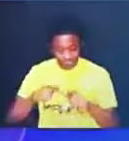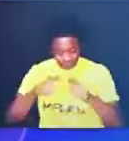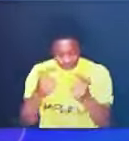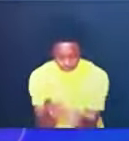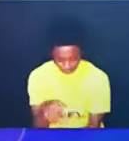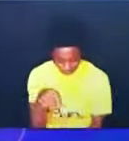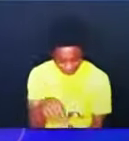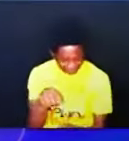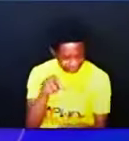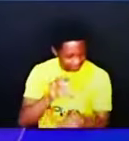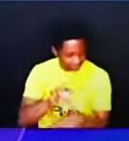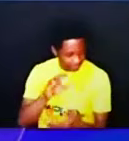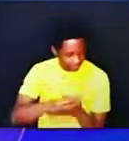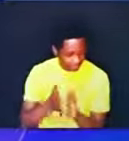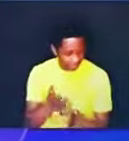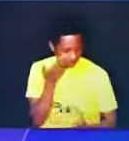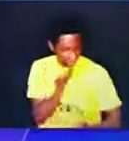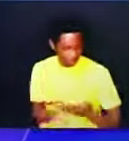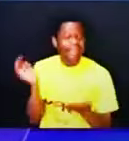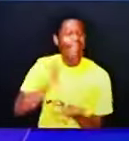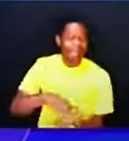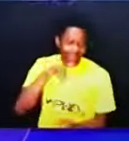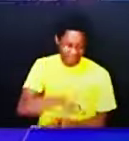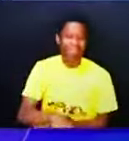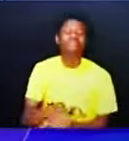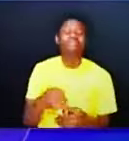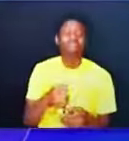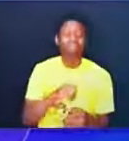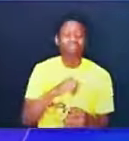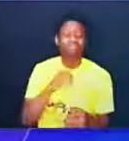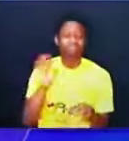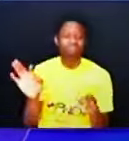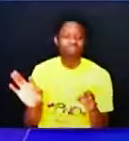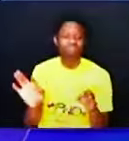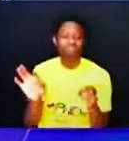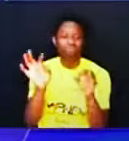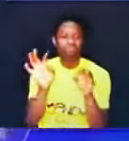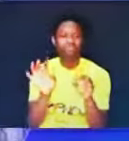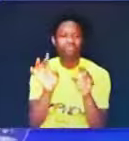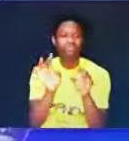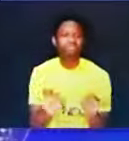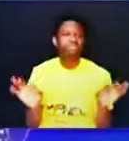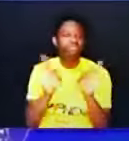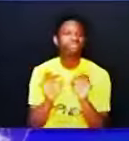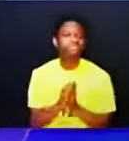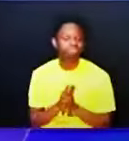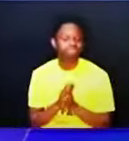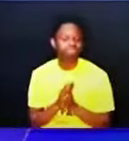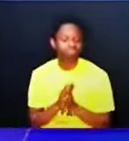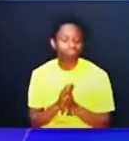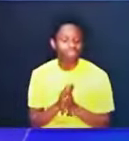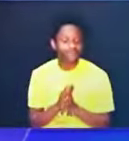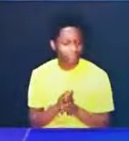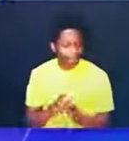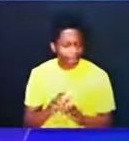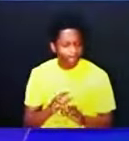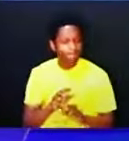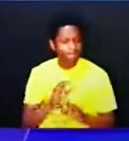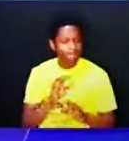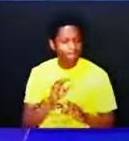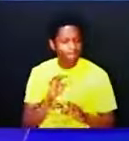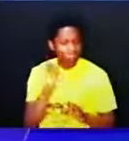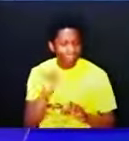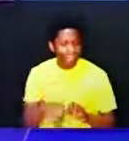again. But in the Old Testament, circumcision was something. It